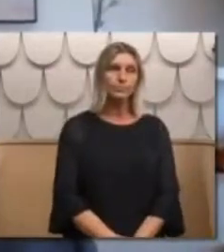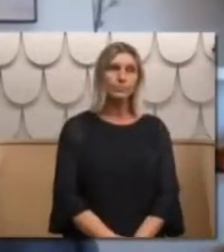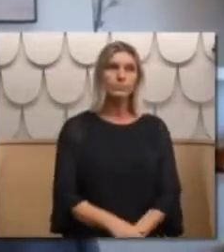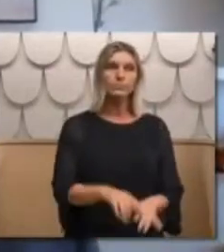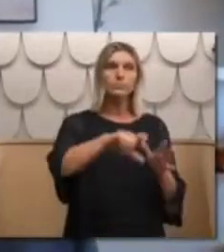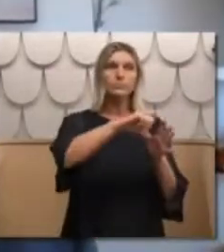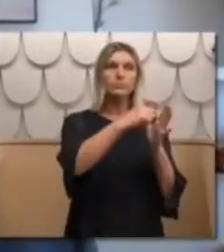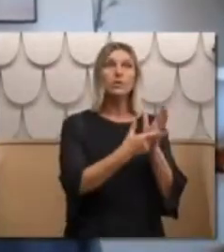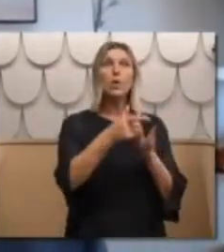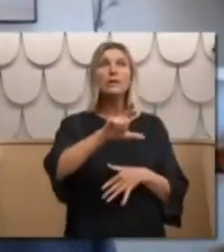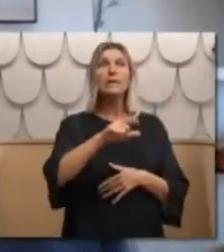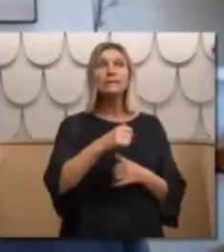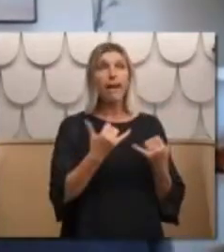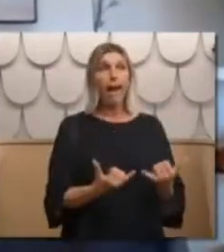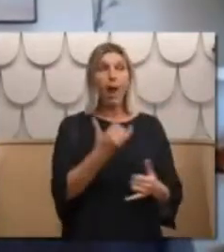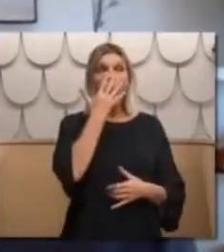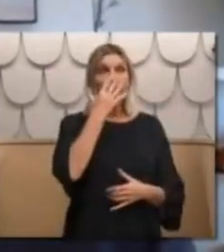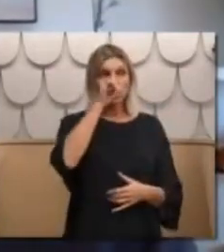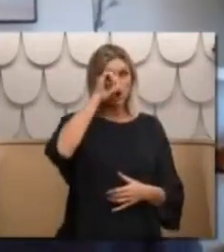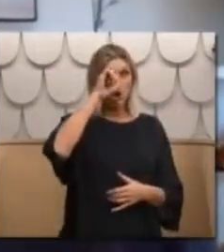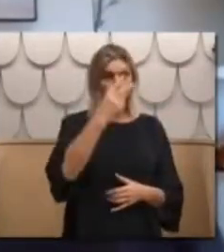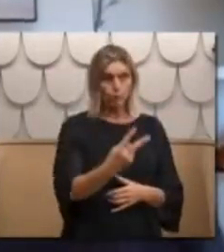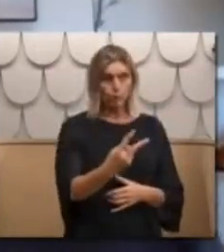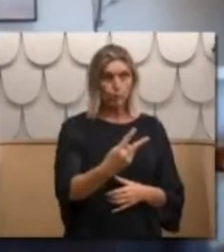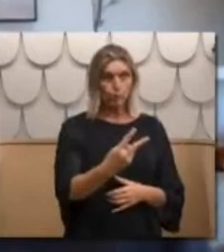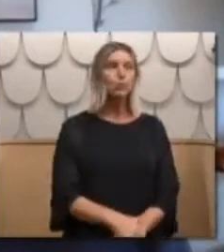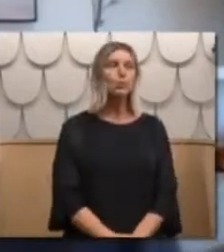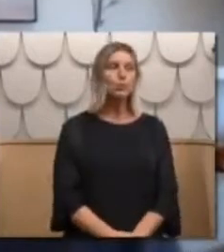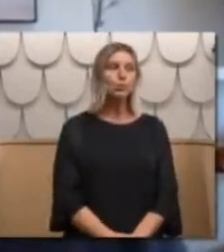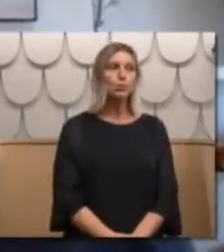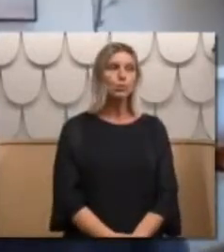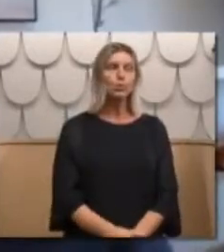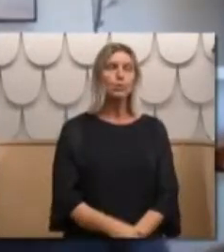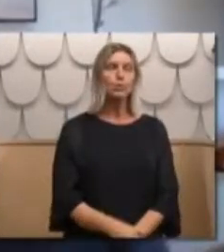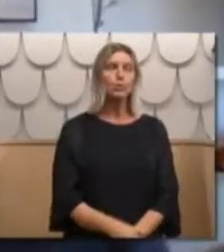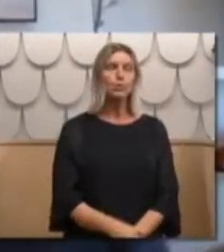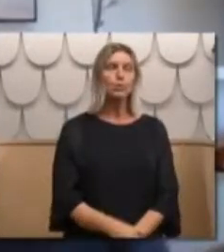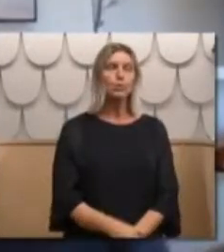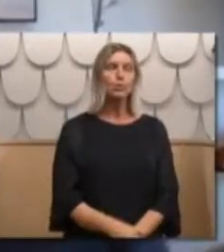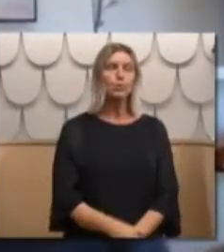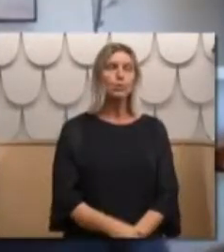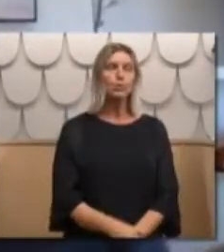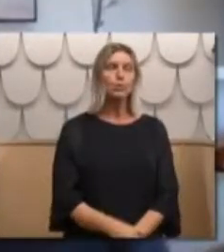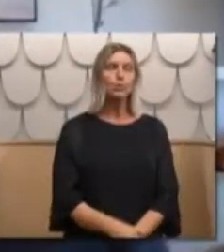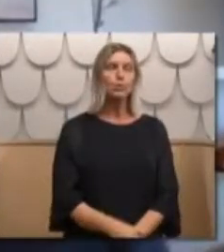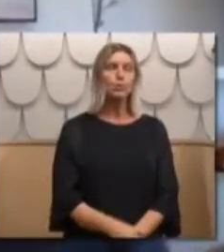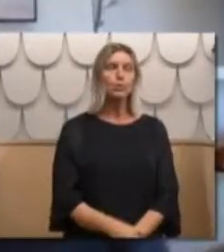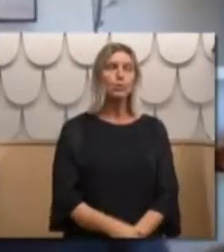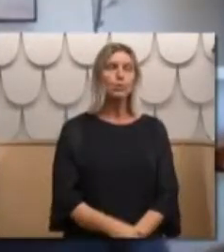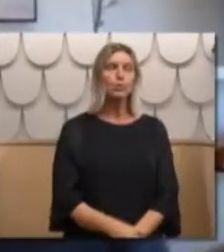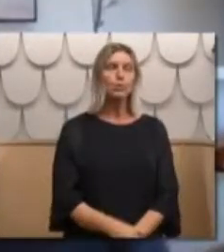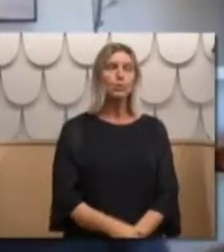Dr. Leeks is 92 years old. He has metastatic prostate cancer. Excellent. Thank